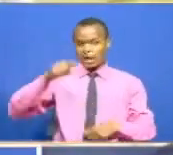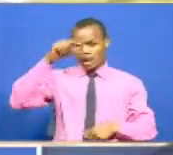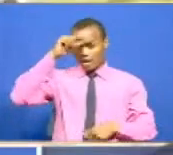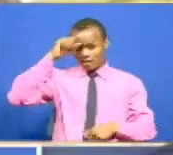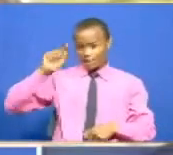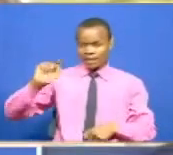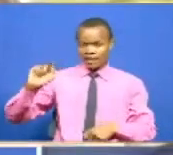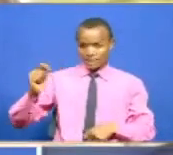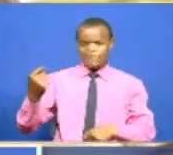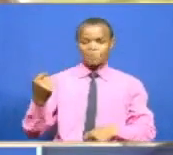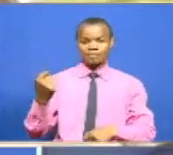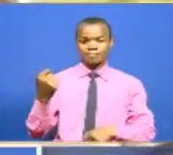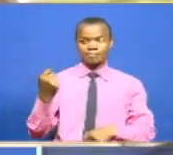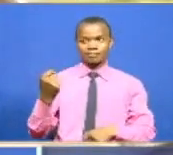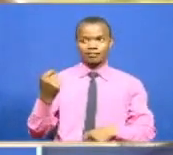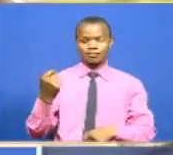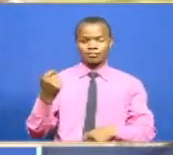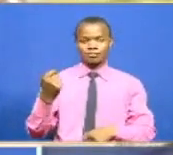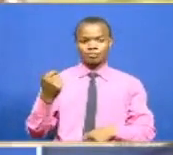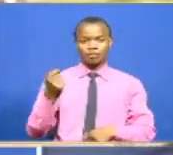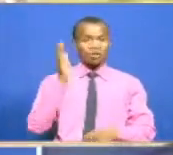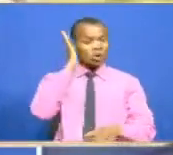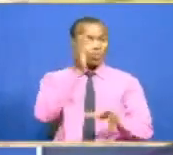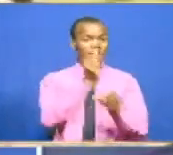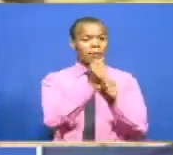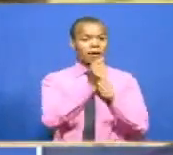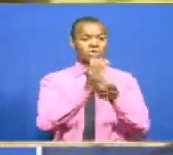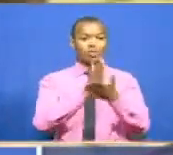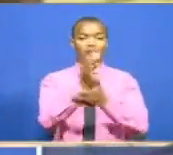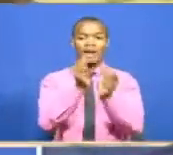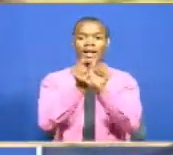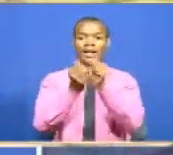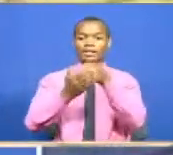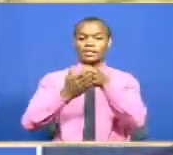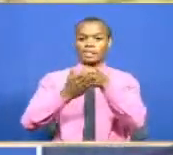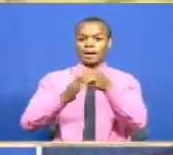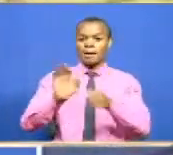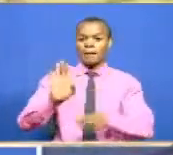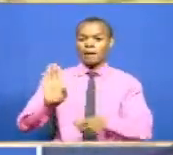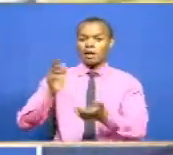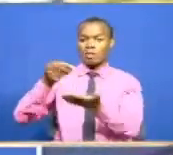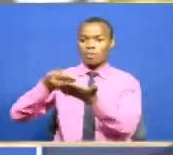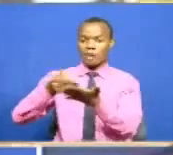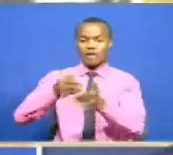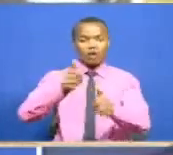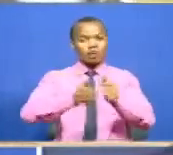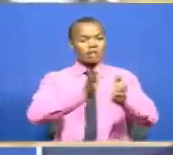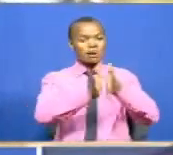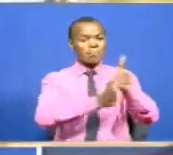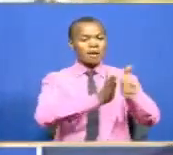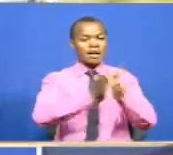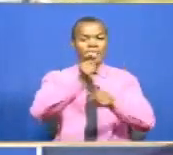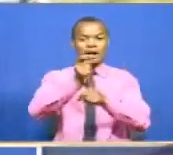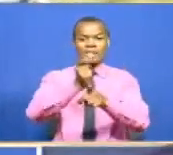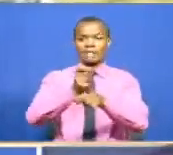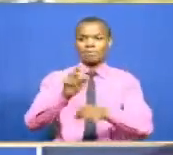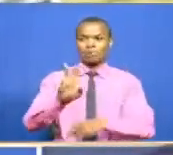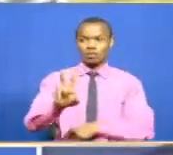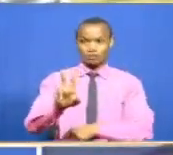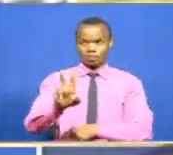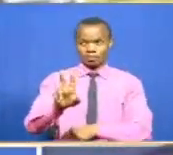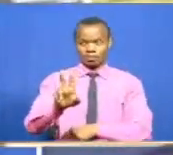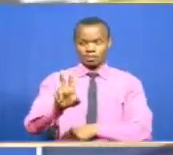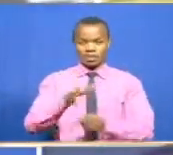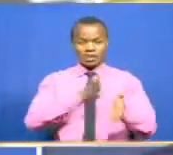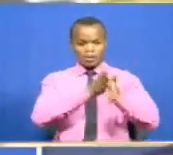sure that the 19 billion shillings that is required for this second term that we are going to